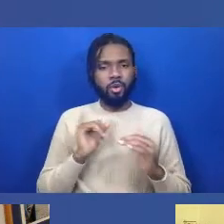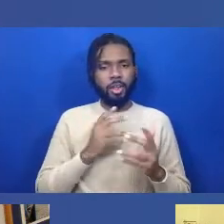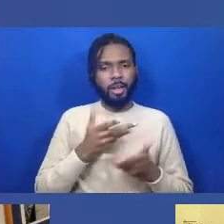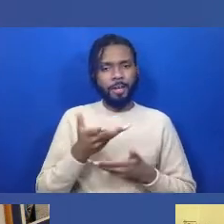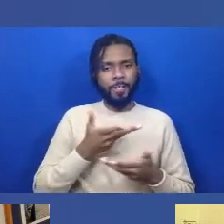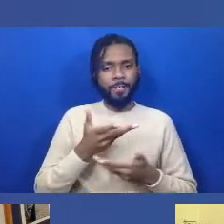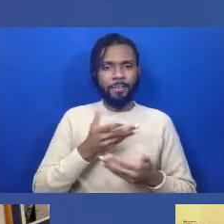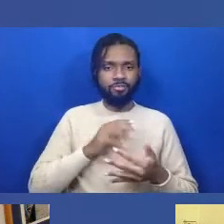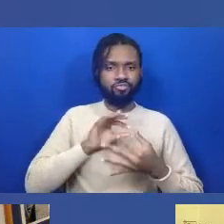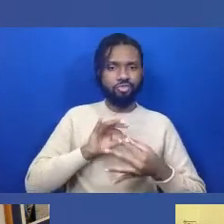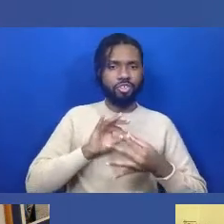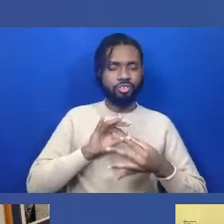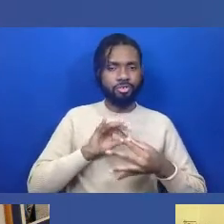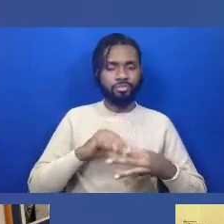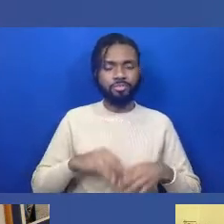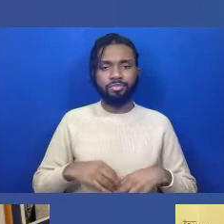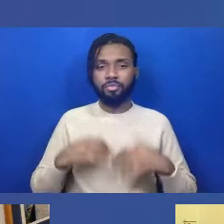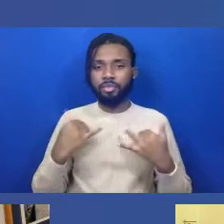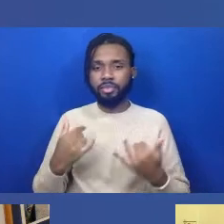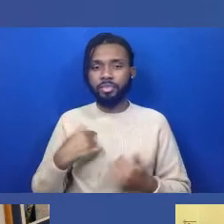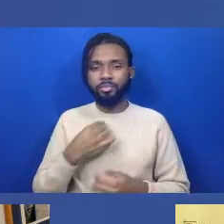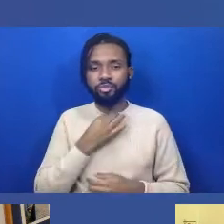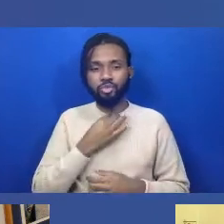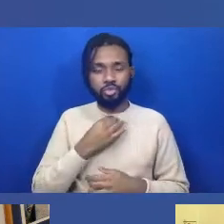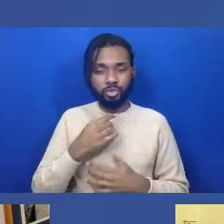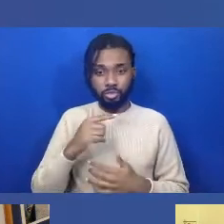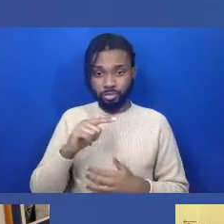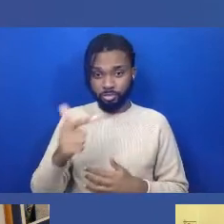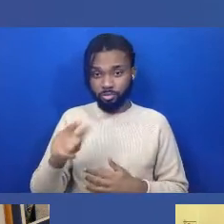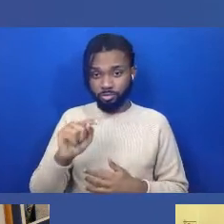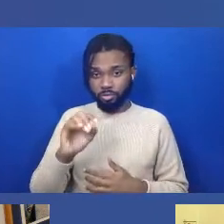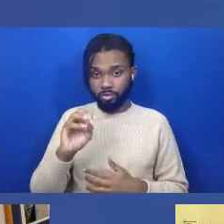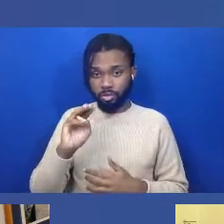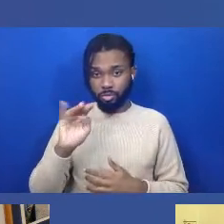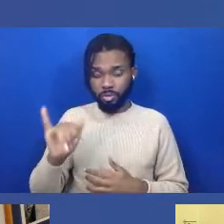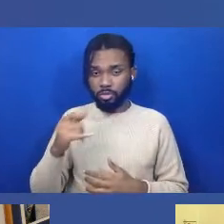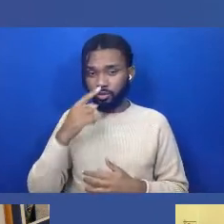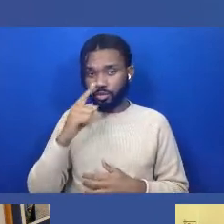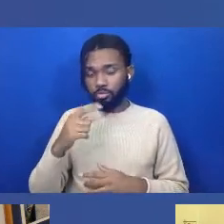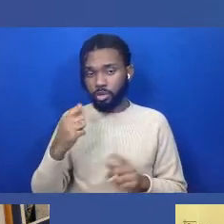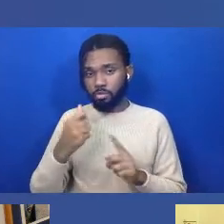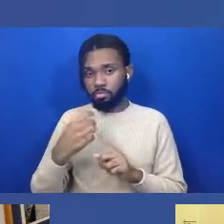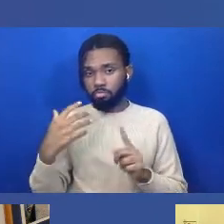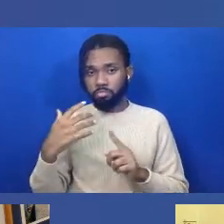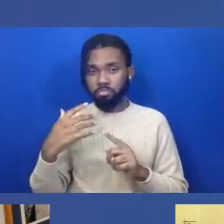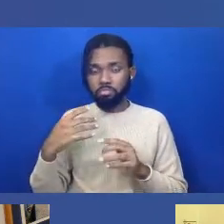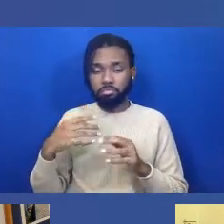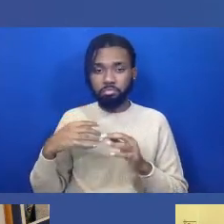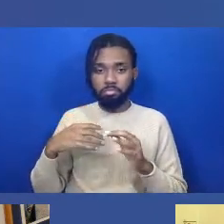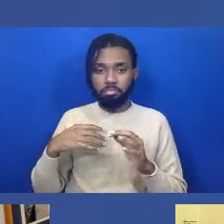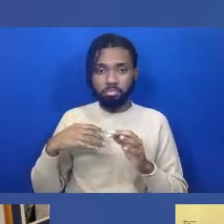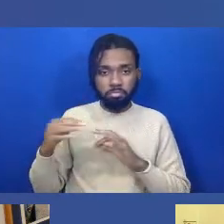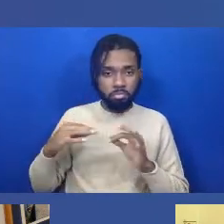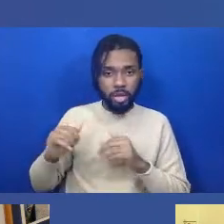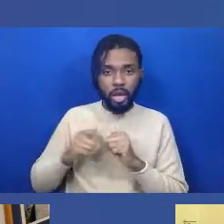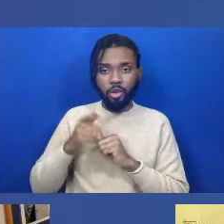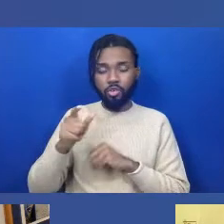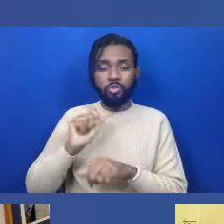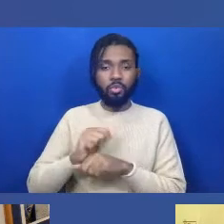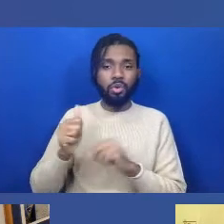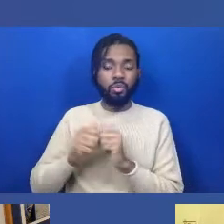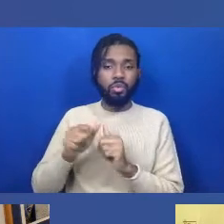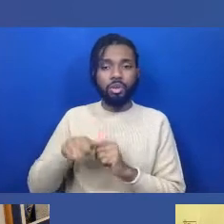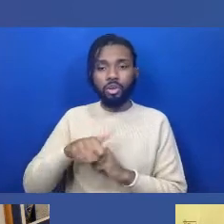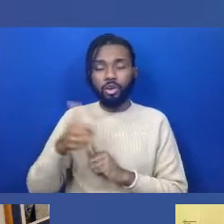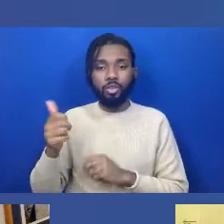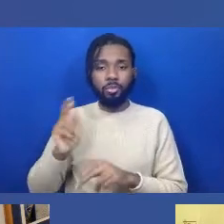And I'm curious now, if I throw it over to you, Tommy, next, if you can talk a little bit about what, how you work with others to advance projects